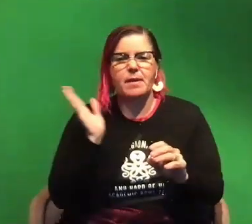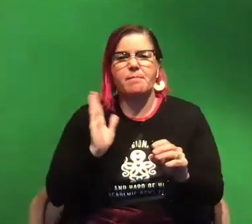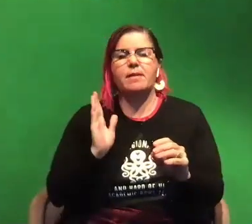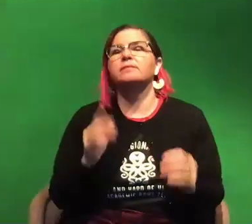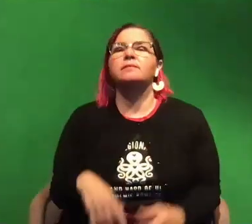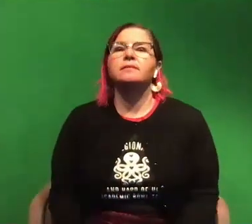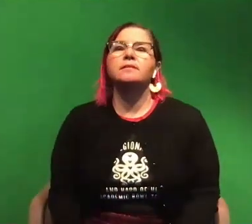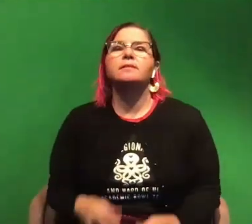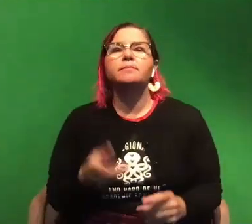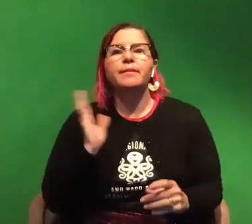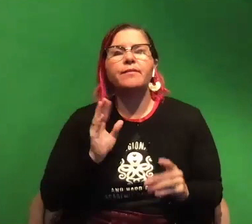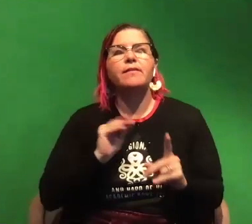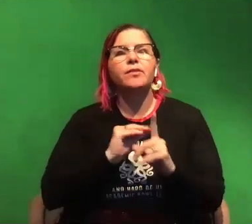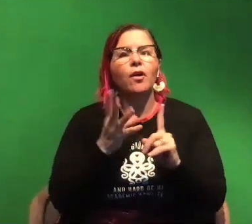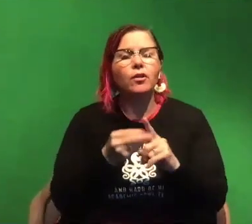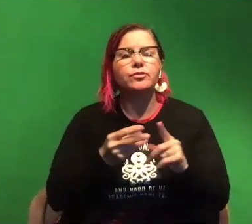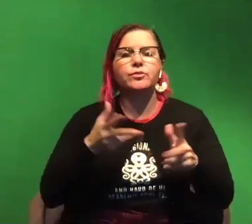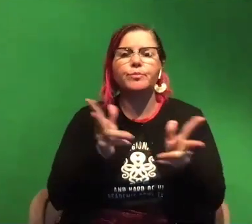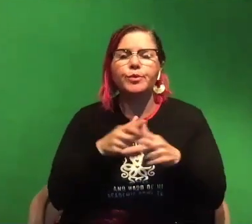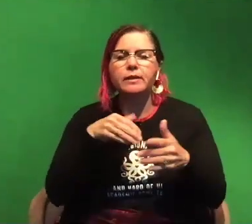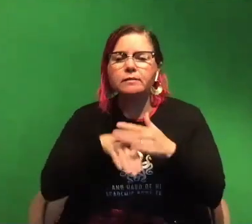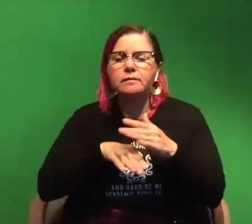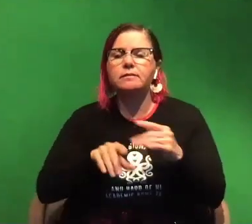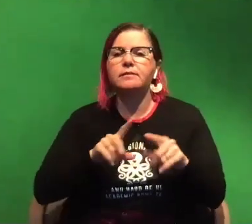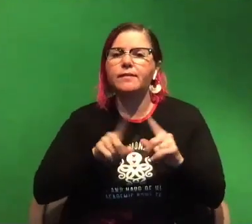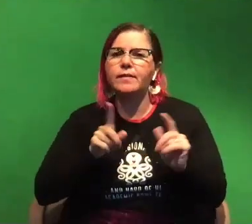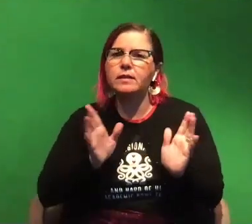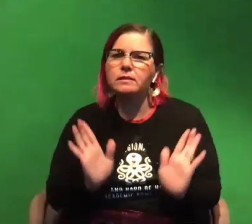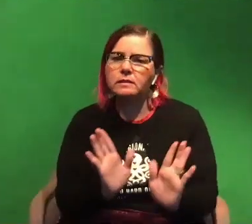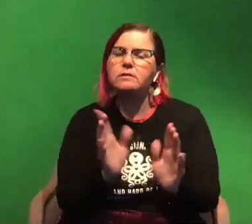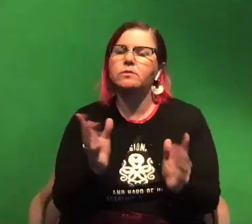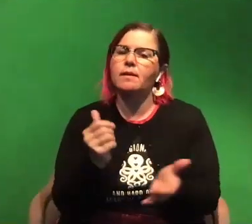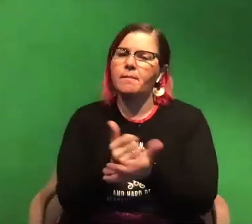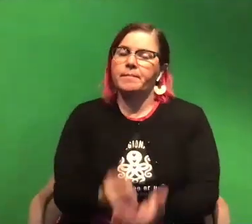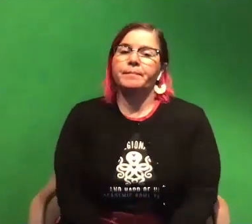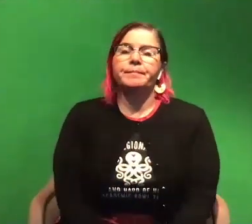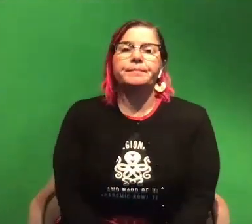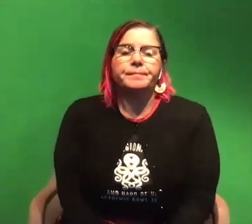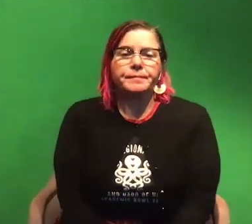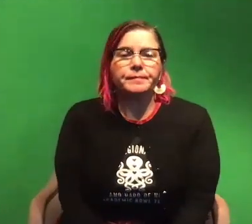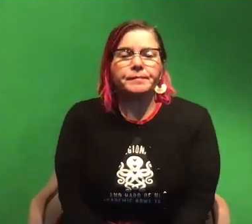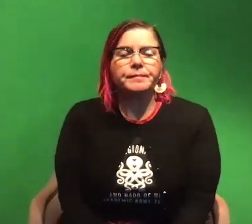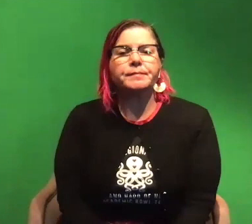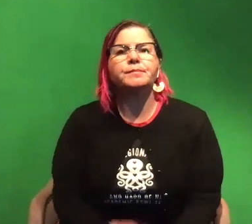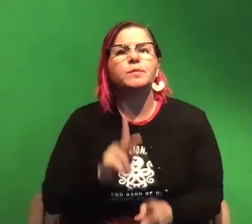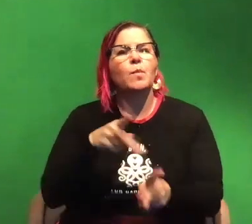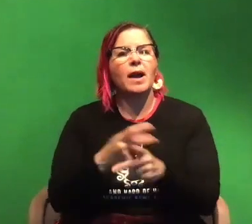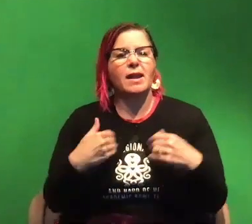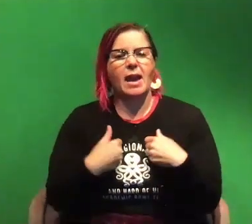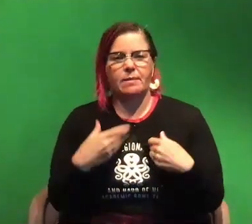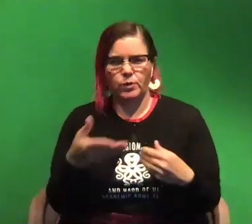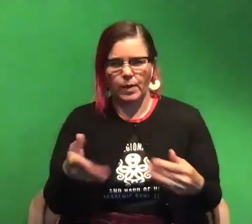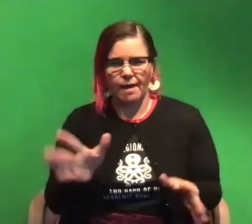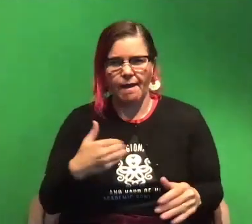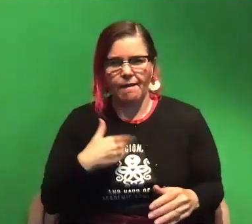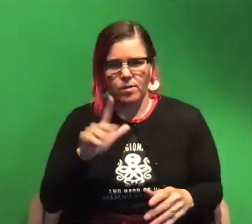culture and breeding efforts that we've been putting forth. So. Awesome. So what kinds of animals, Bret, do you have in